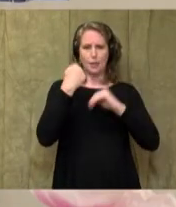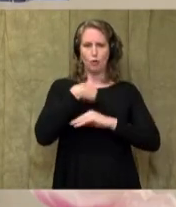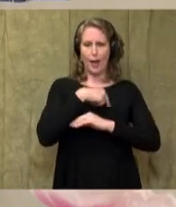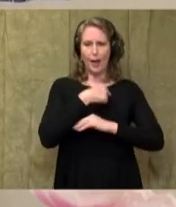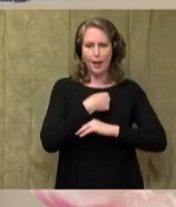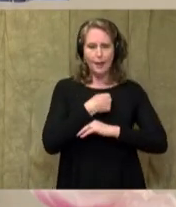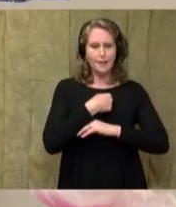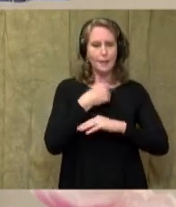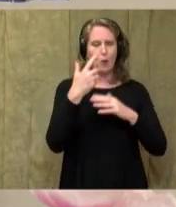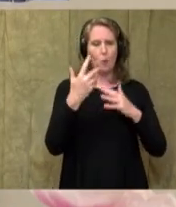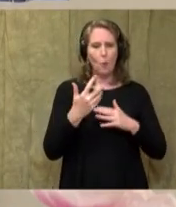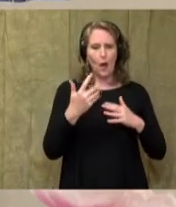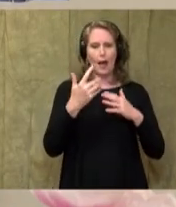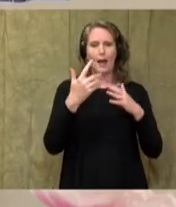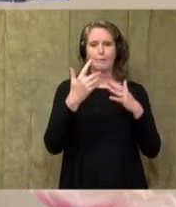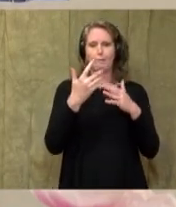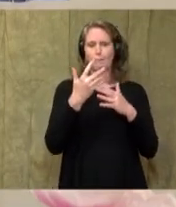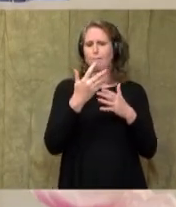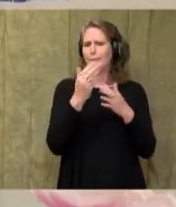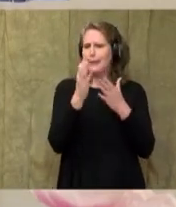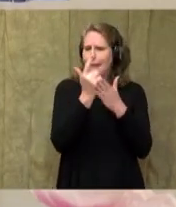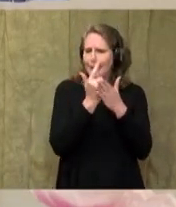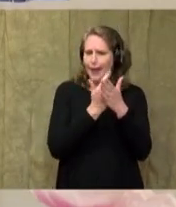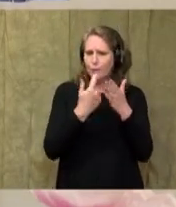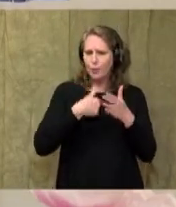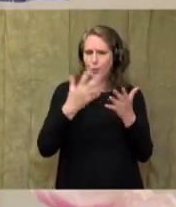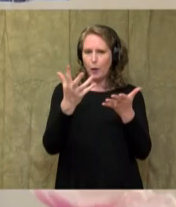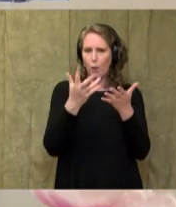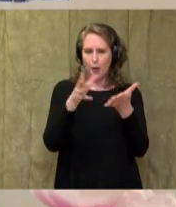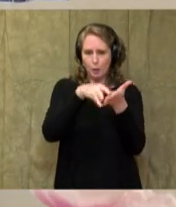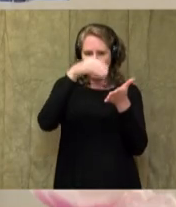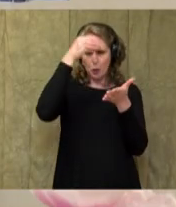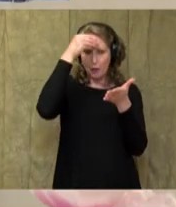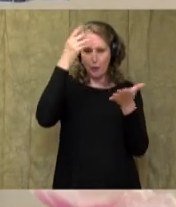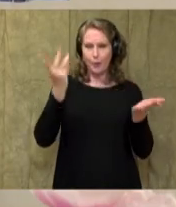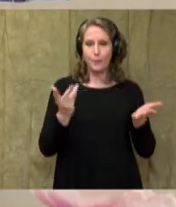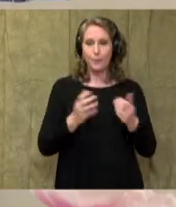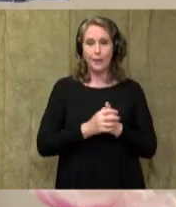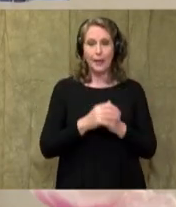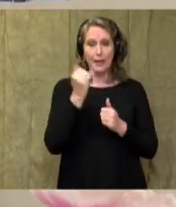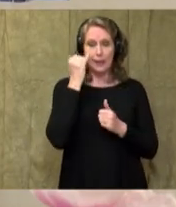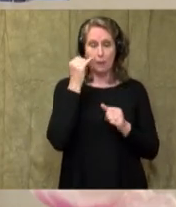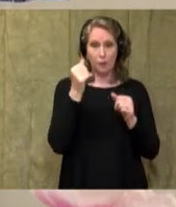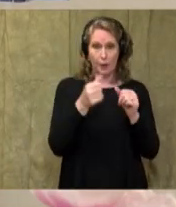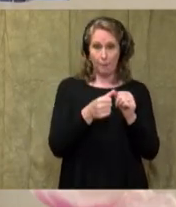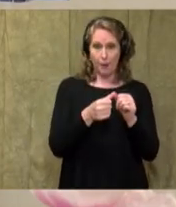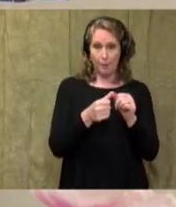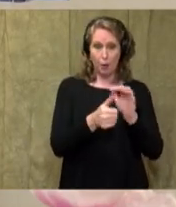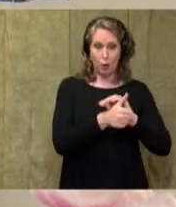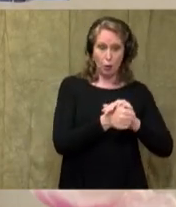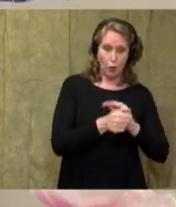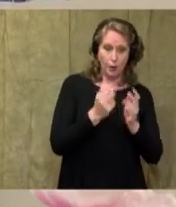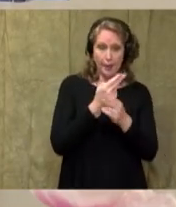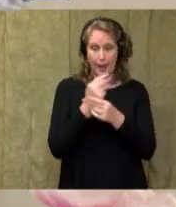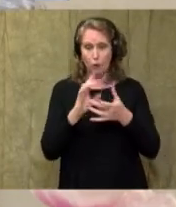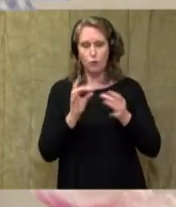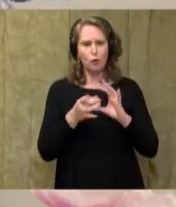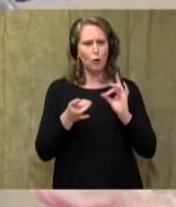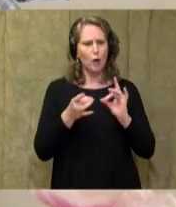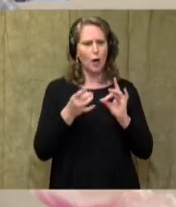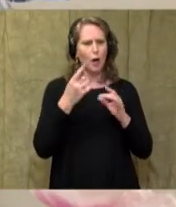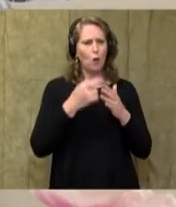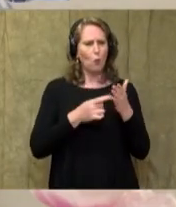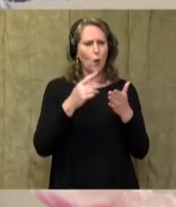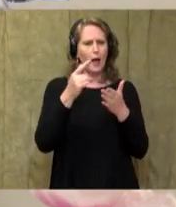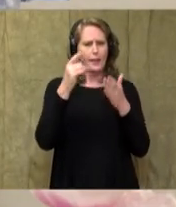What lesson do we want to learn? And if you remember from The Tortoise and the Hare, what lesson